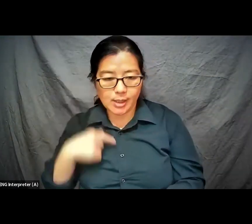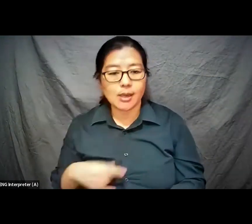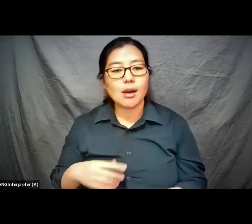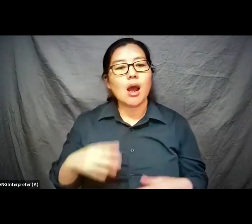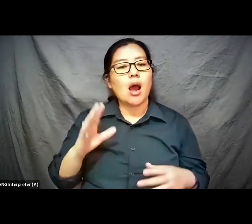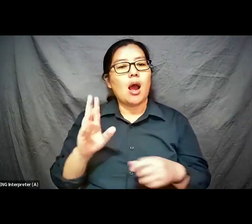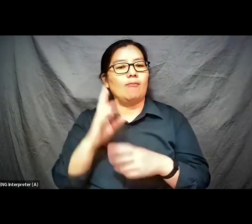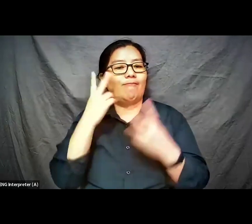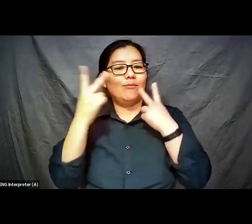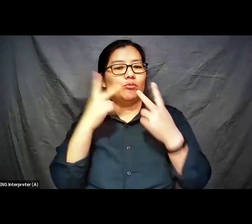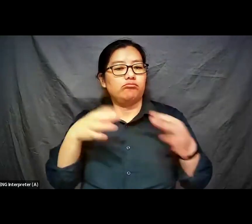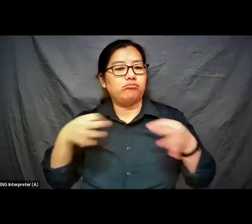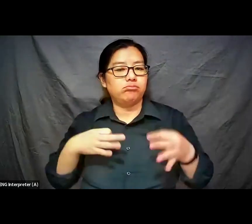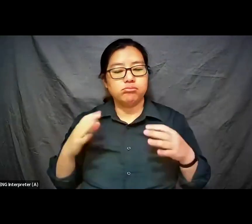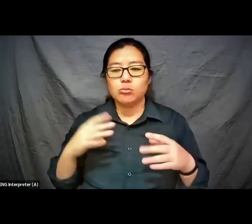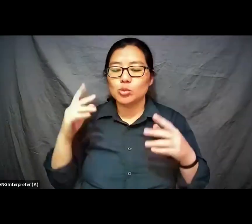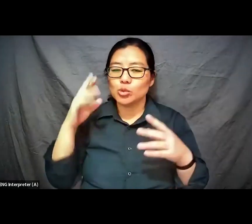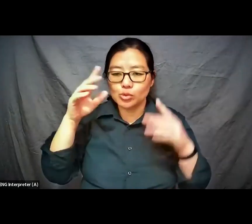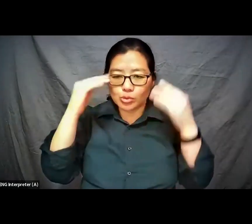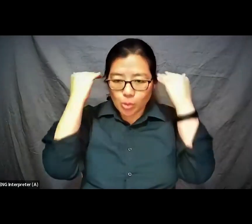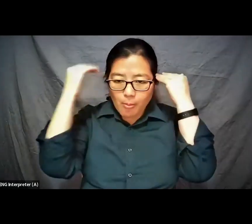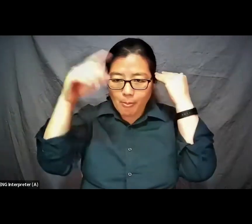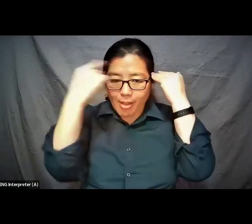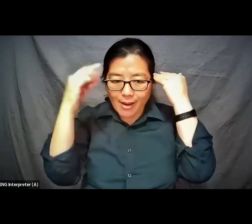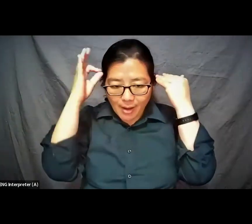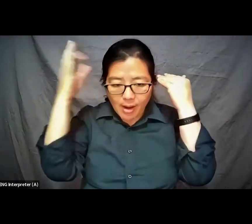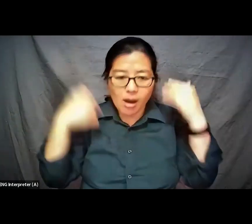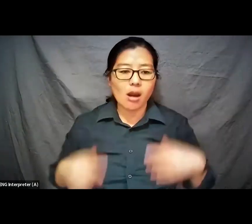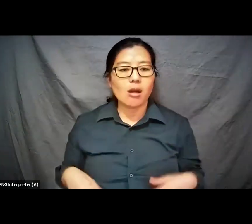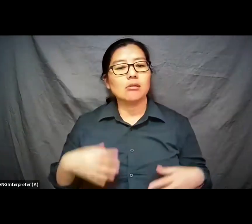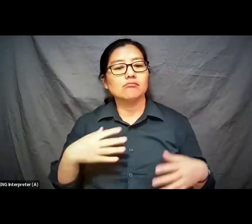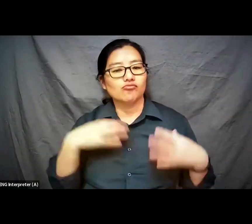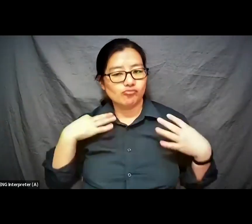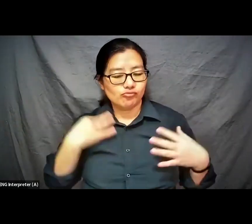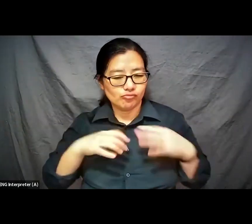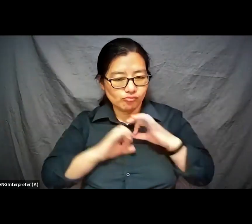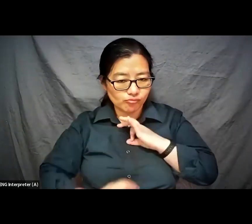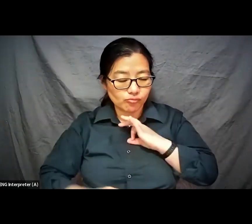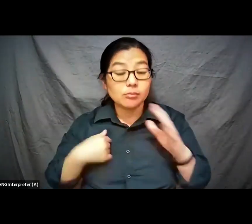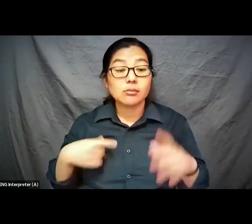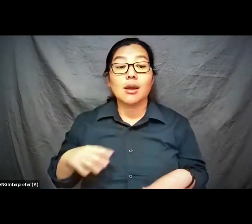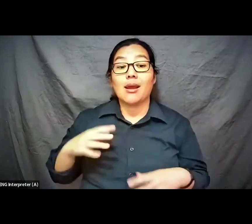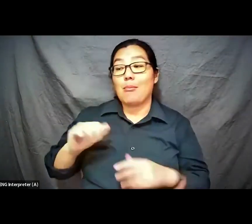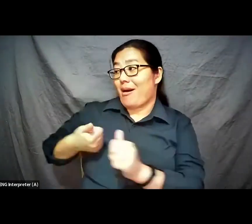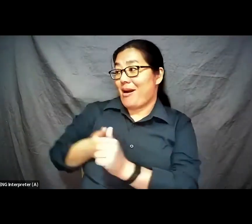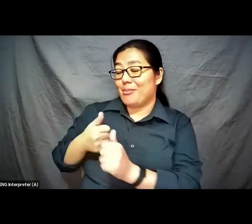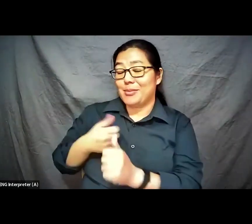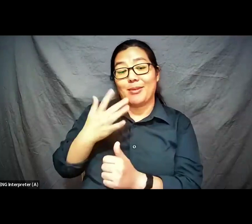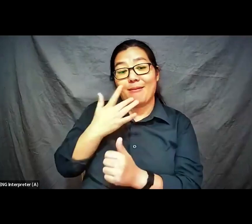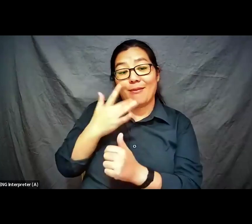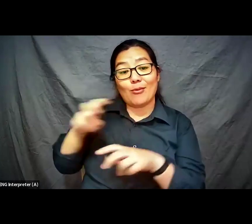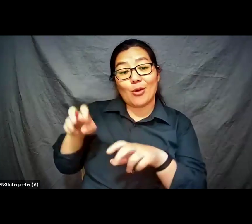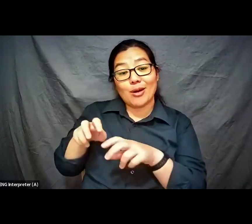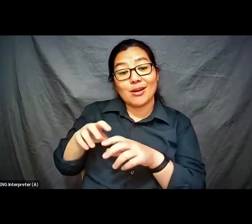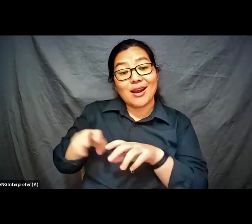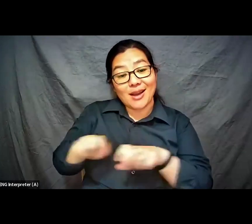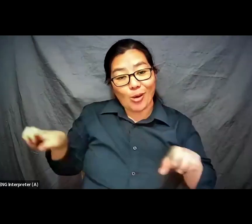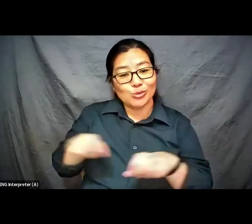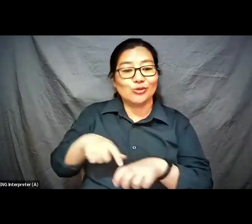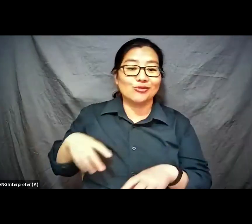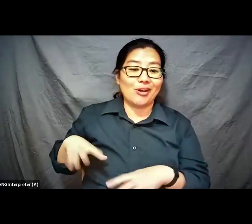brown shirt with buttons. And in the background is my favorite lamp and my couch. So what I'll